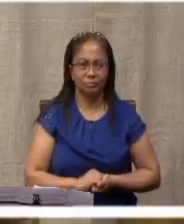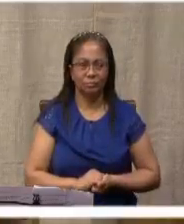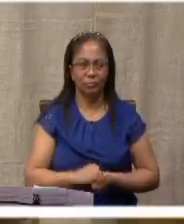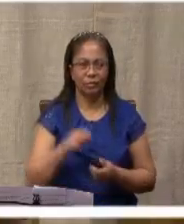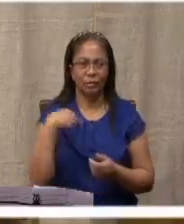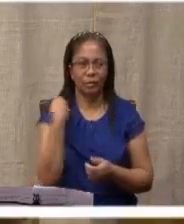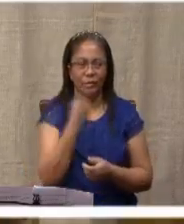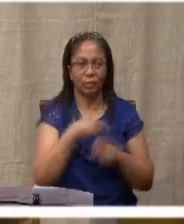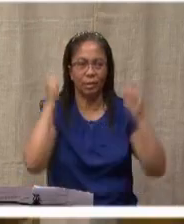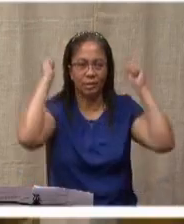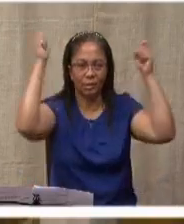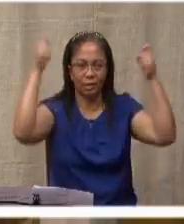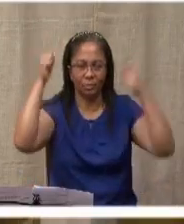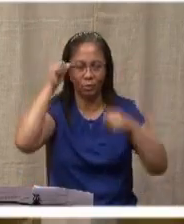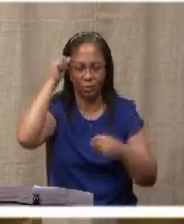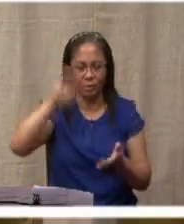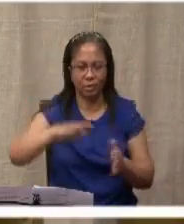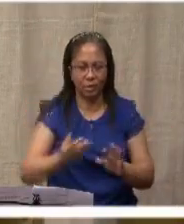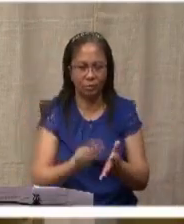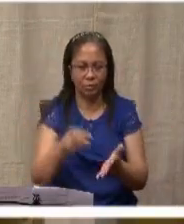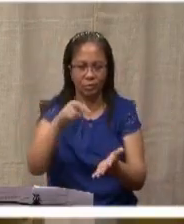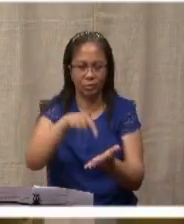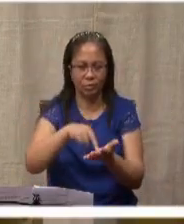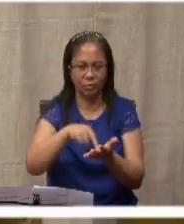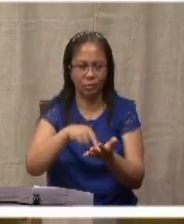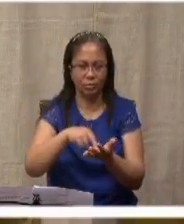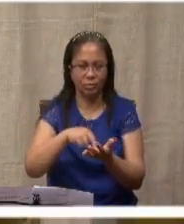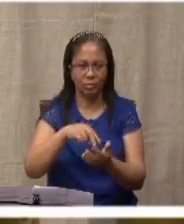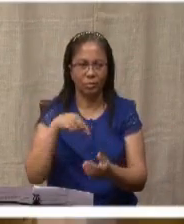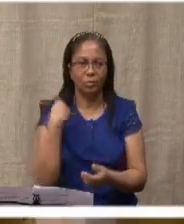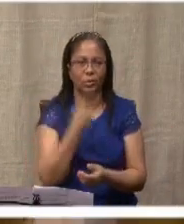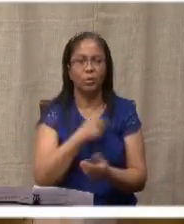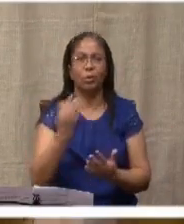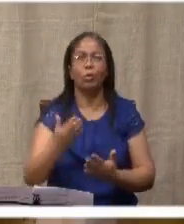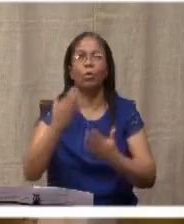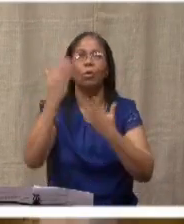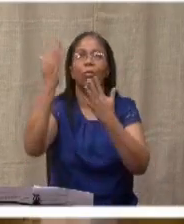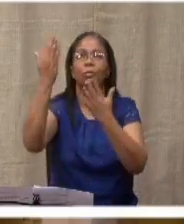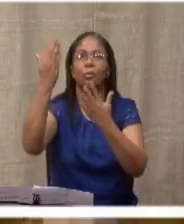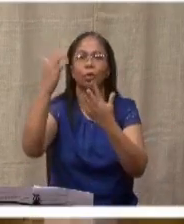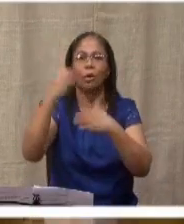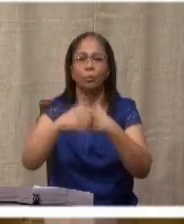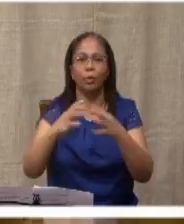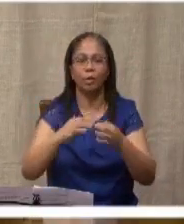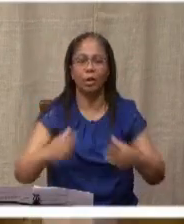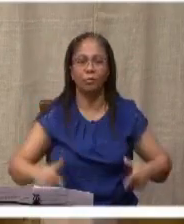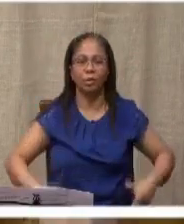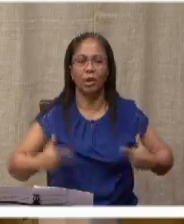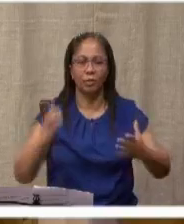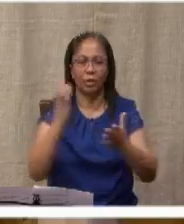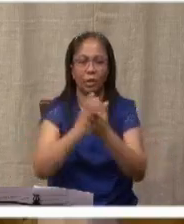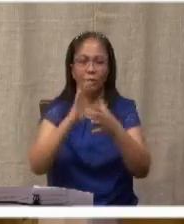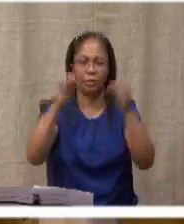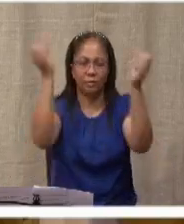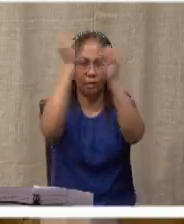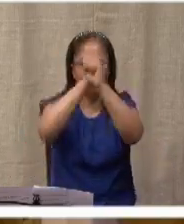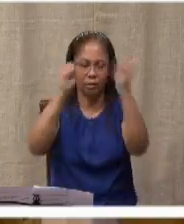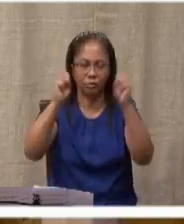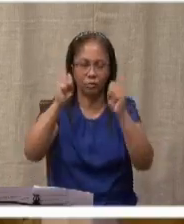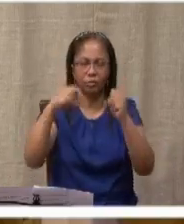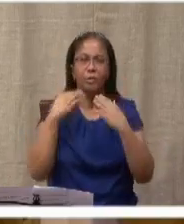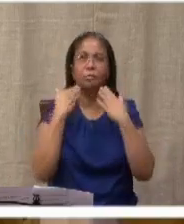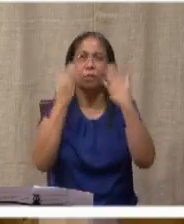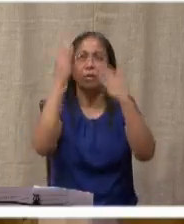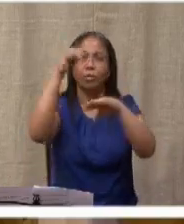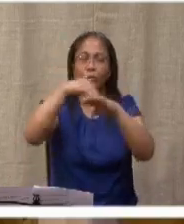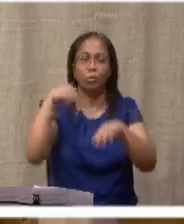therefore as we celebrate the memorial of his death and resurrection we offer you lord the bread of life and the chalice of salvation giving